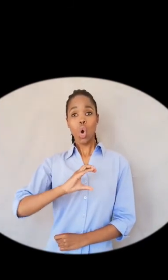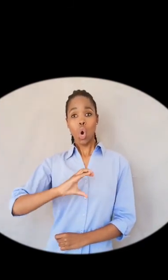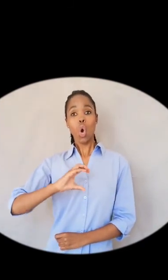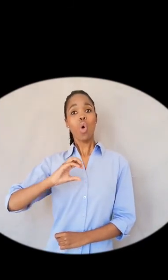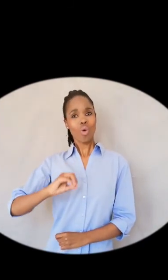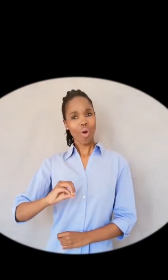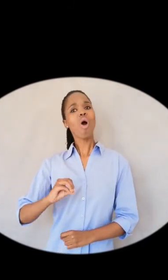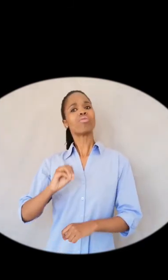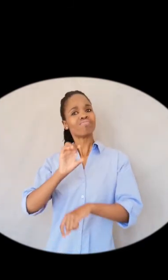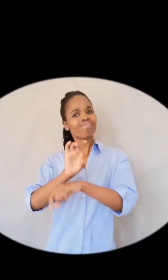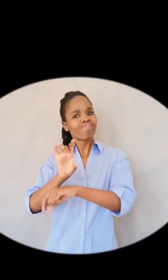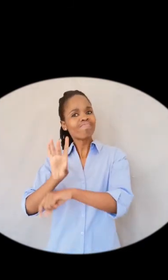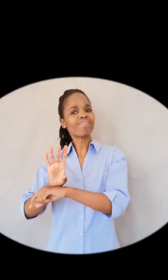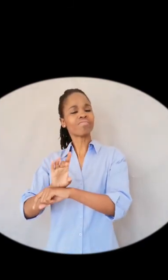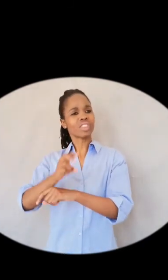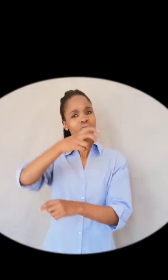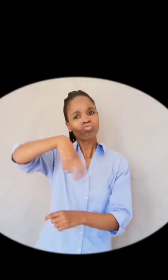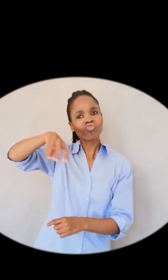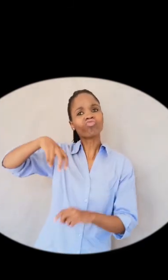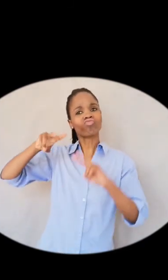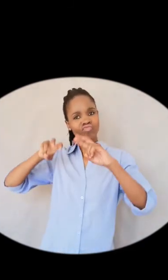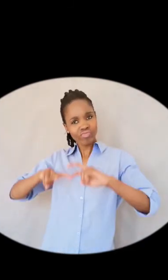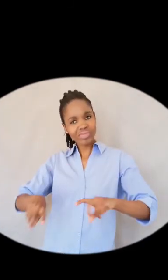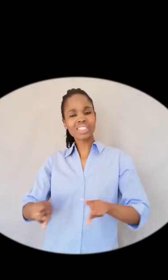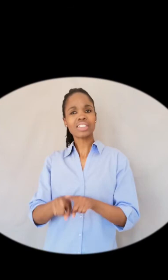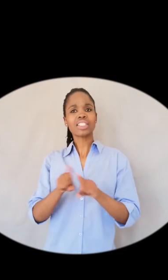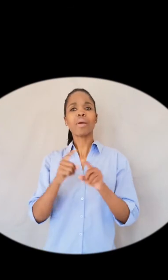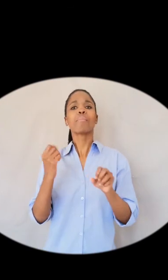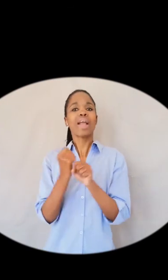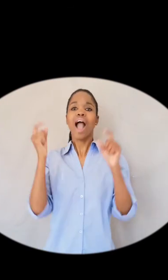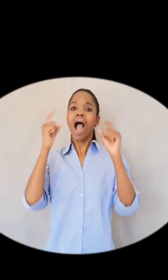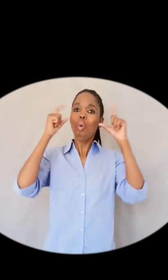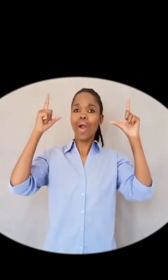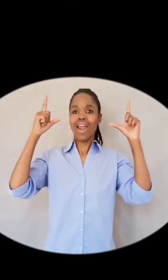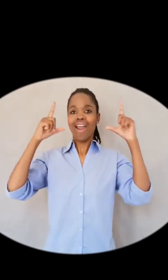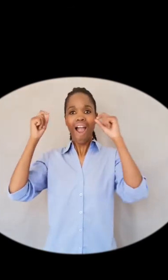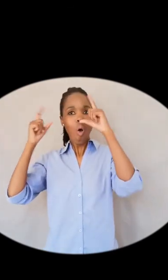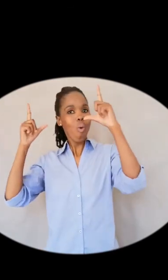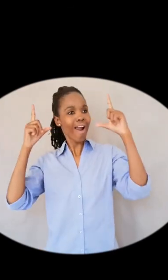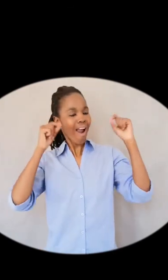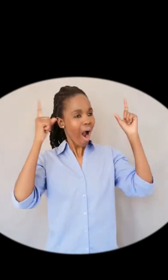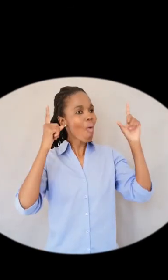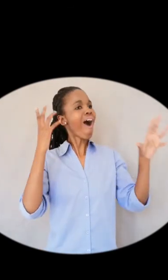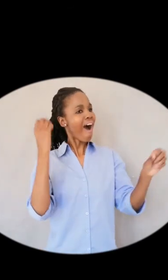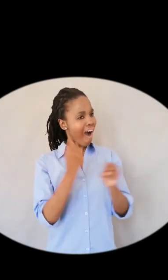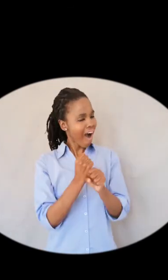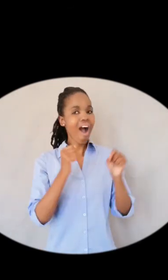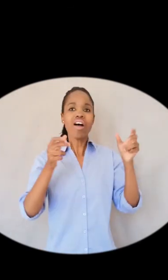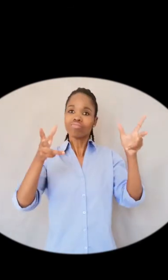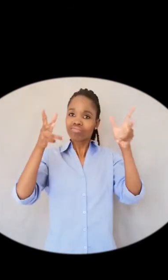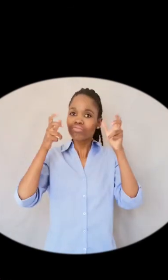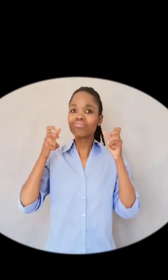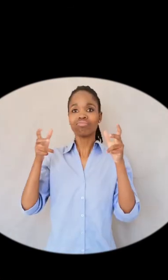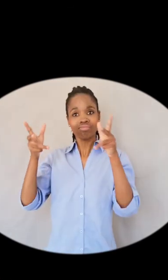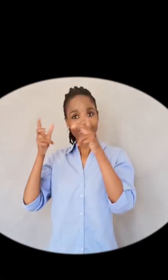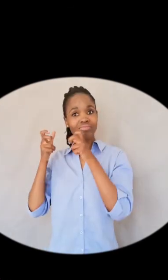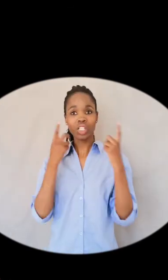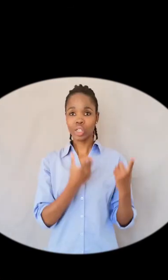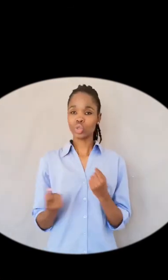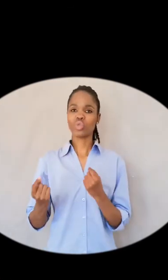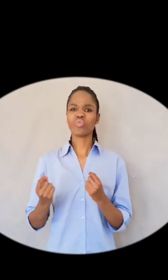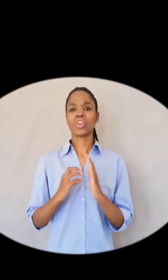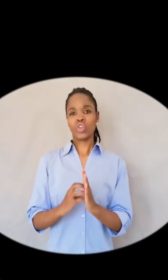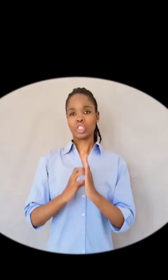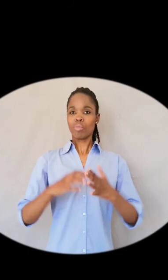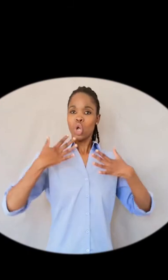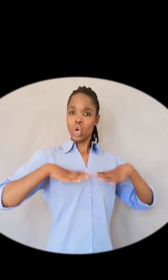conscious. And I want you guys to start becoming conscious, not only about where you shop, but what you click on. Because the time and the